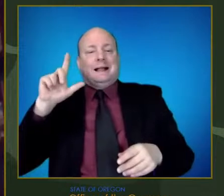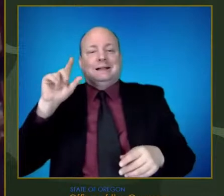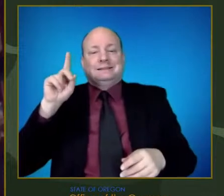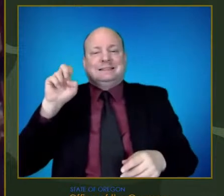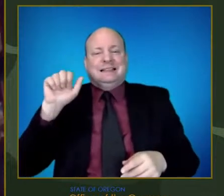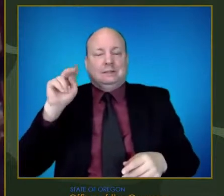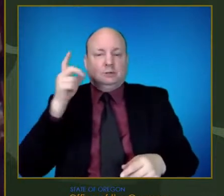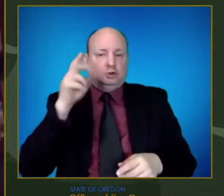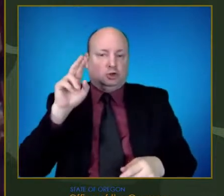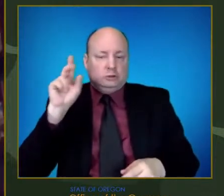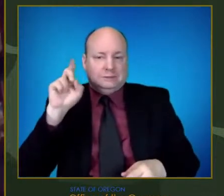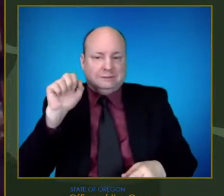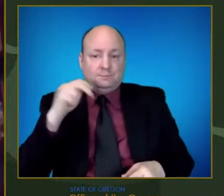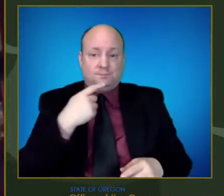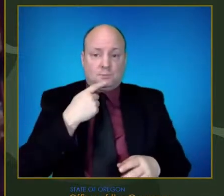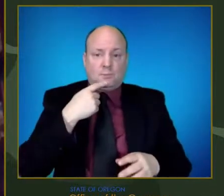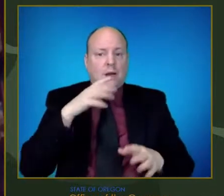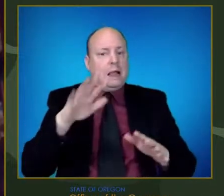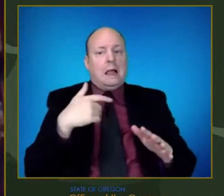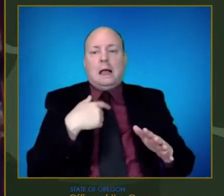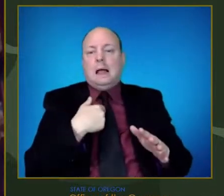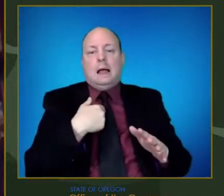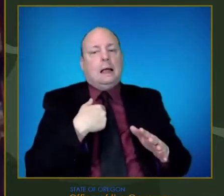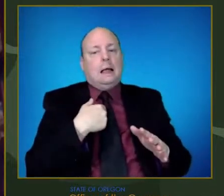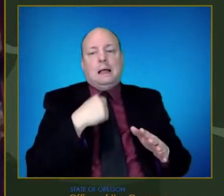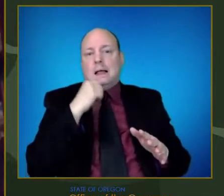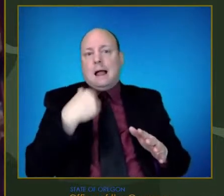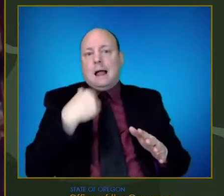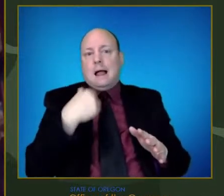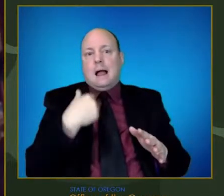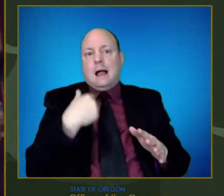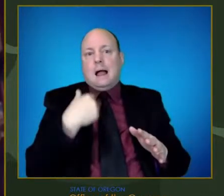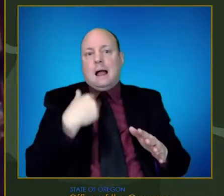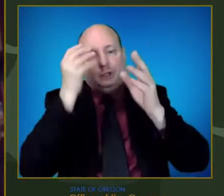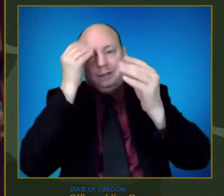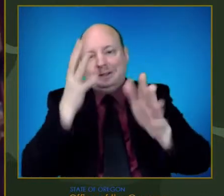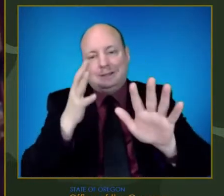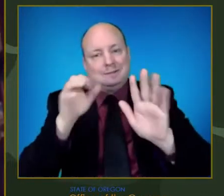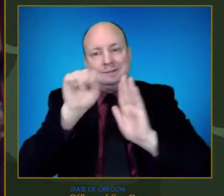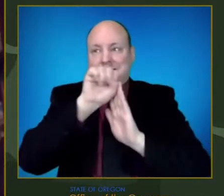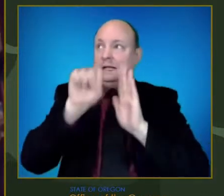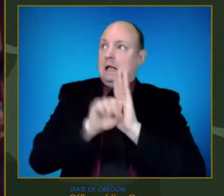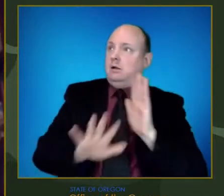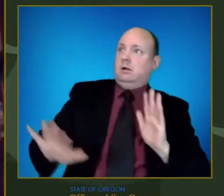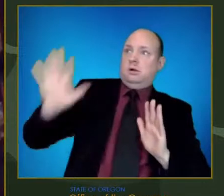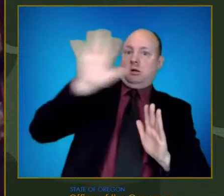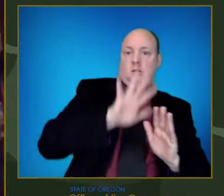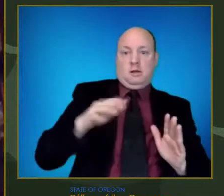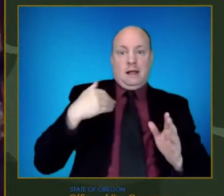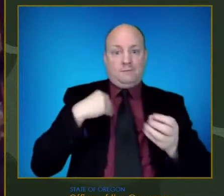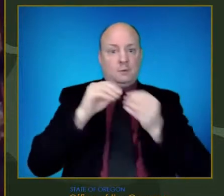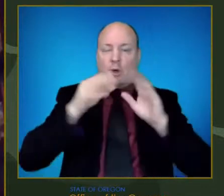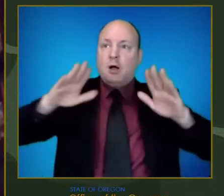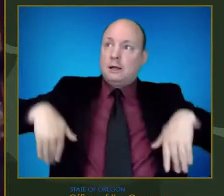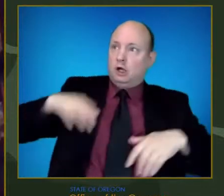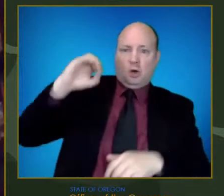I don't have the number of breakthrough cases statewide in Oregon at this time. And again, we're compiling that data and we can get that back to you.